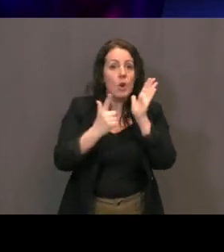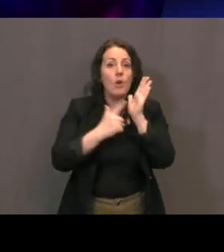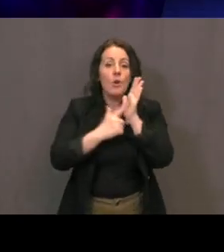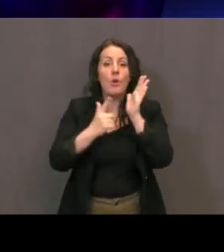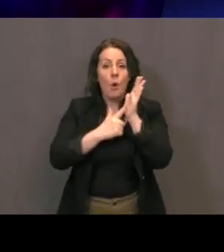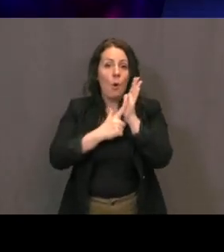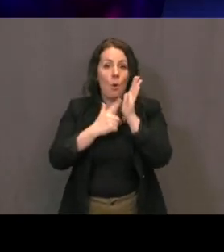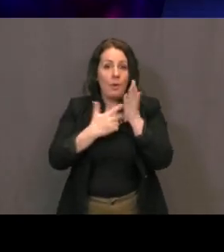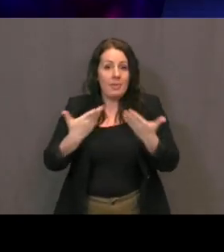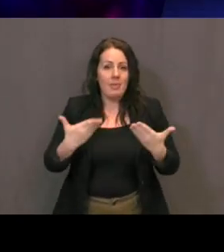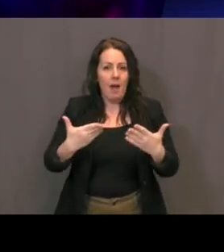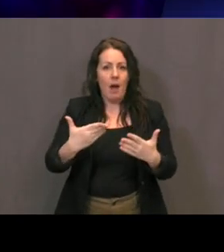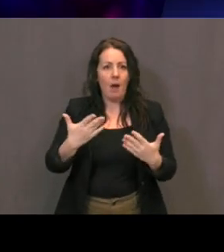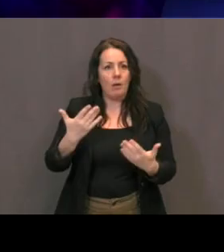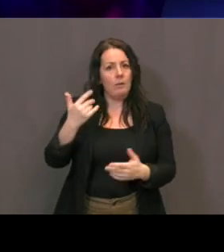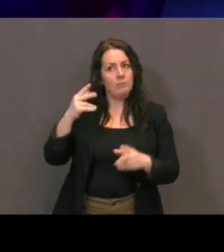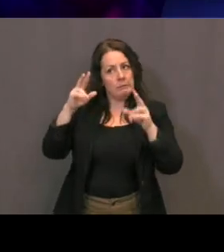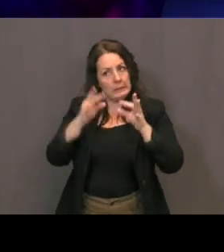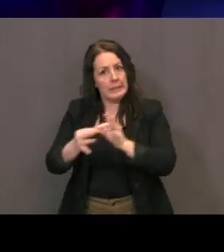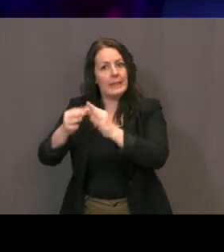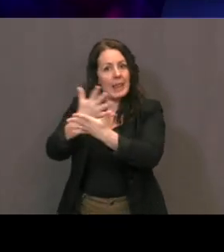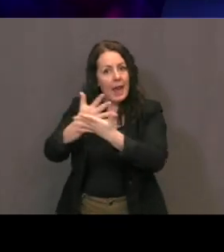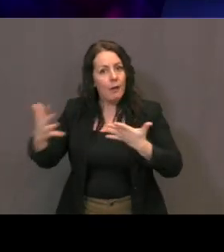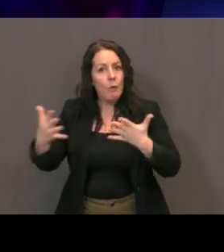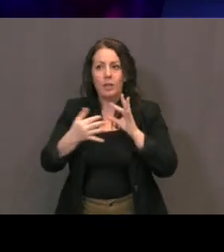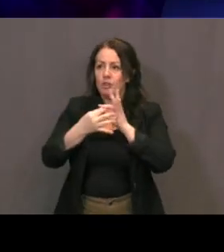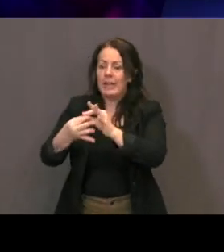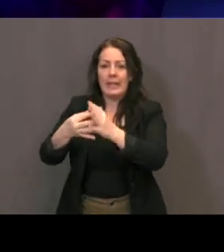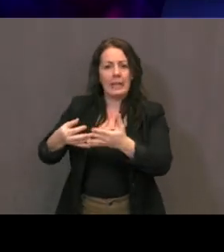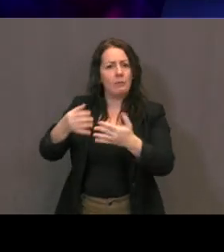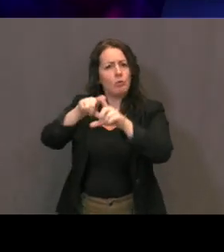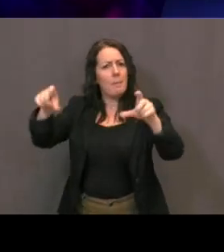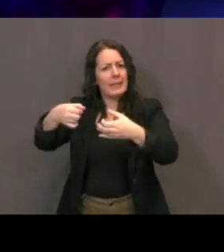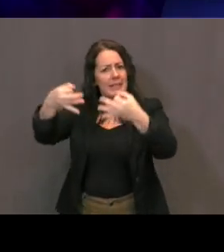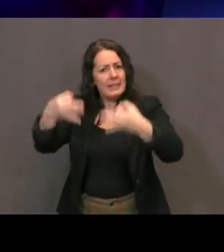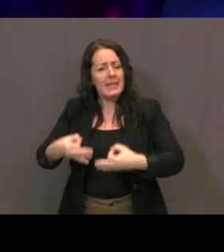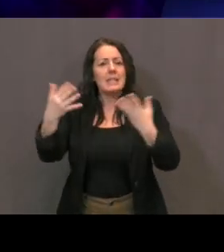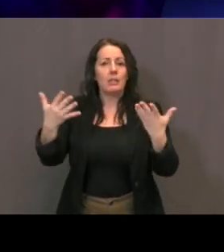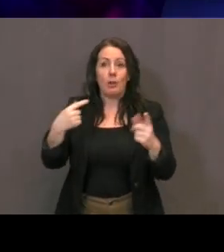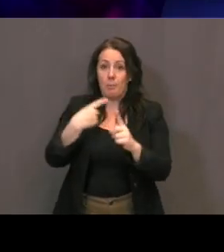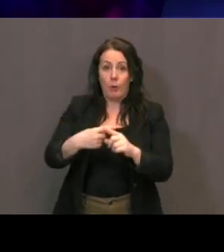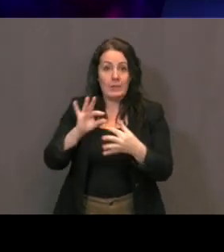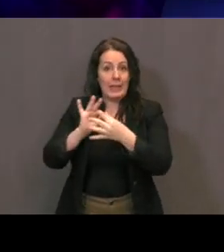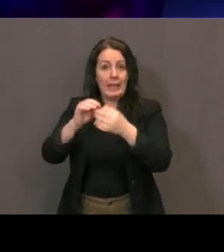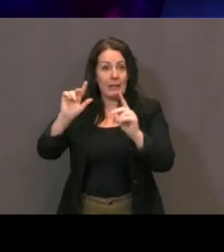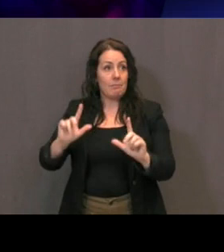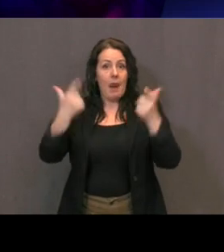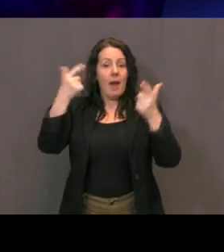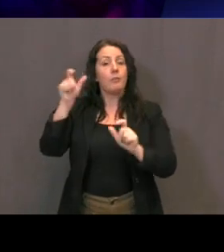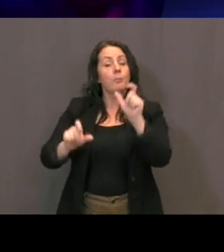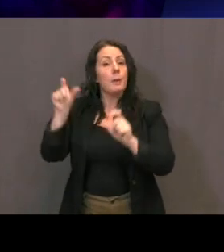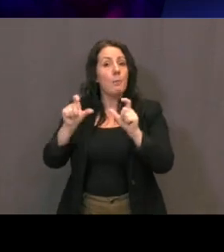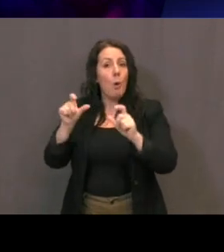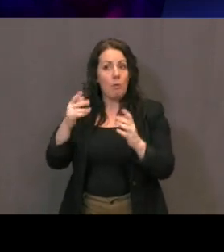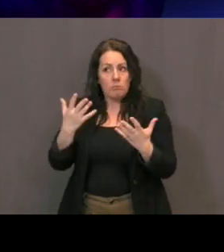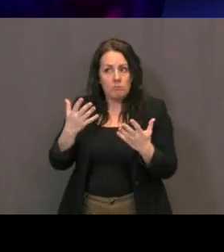business decisions are made, and real people's lives are actually affected based on the specific uses of